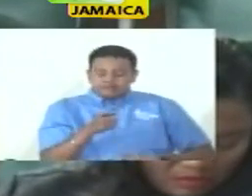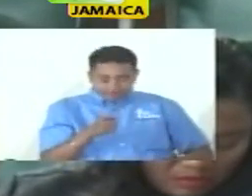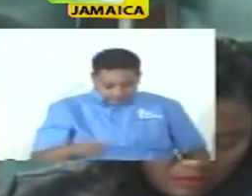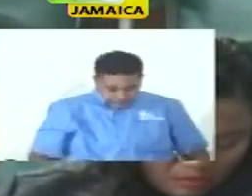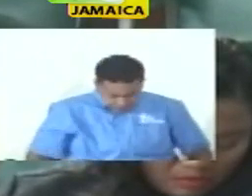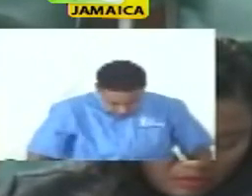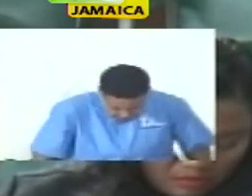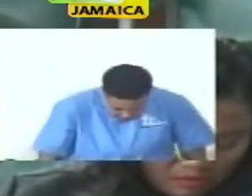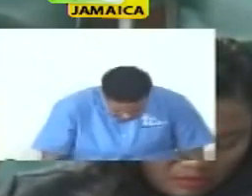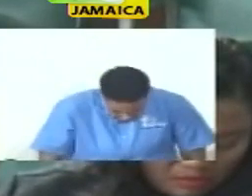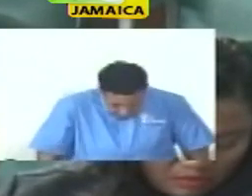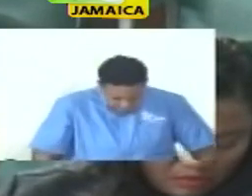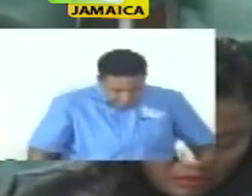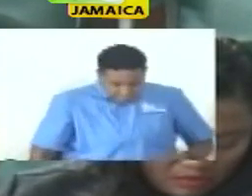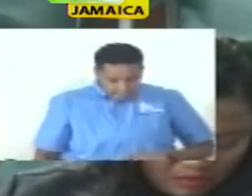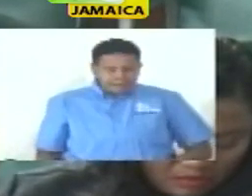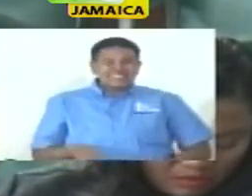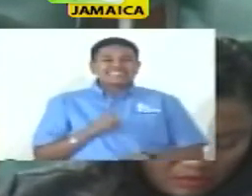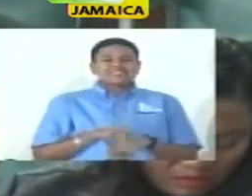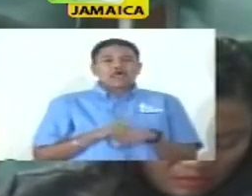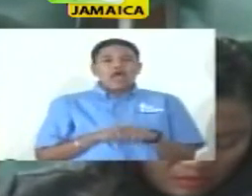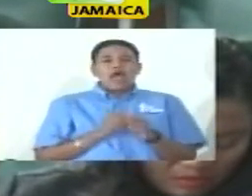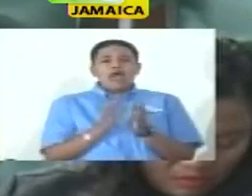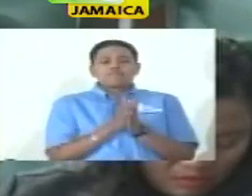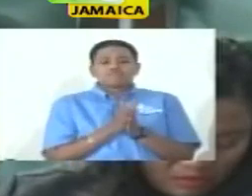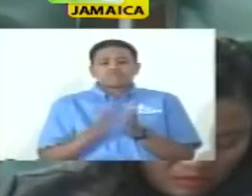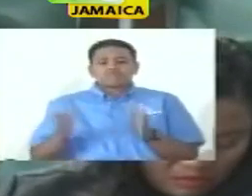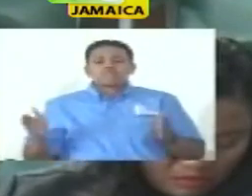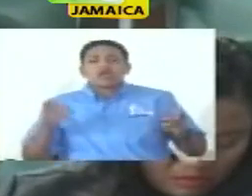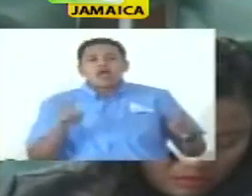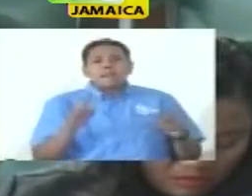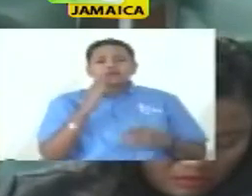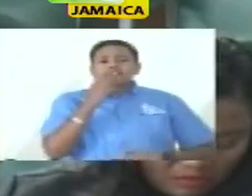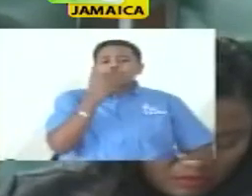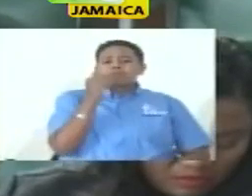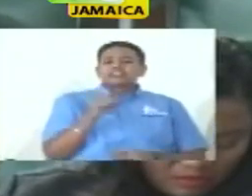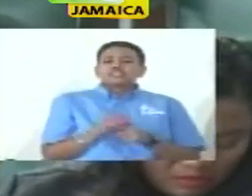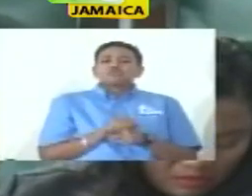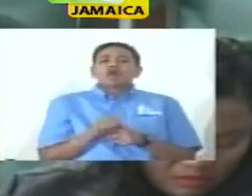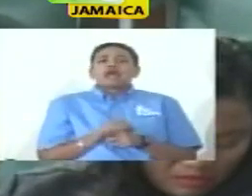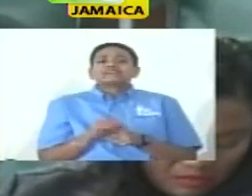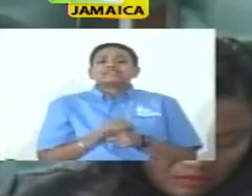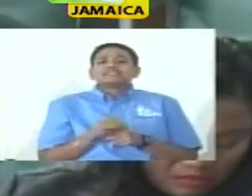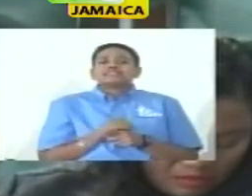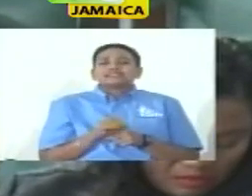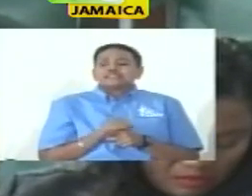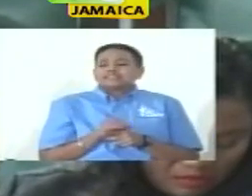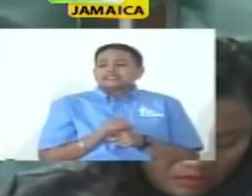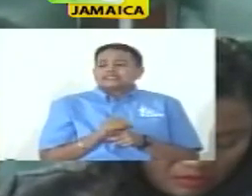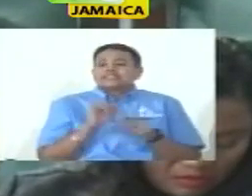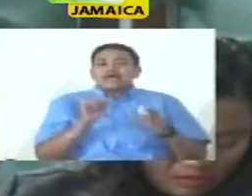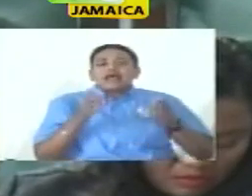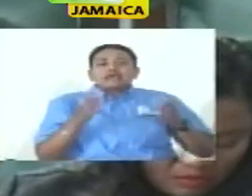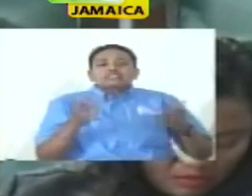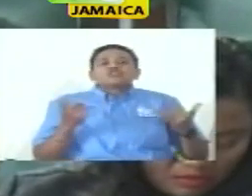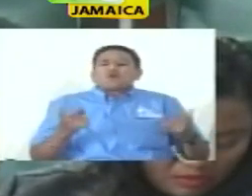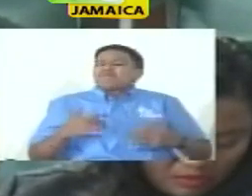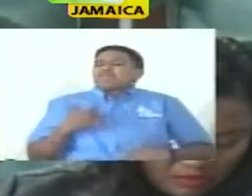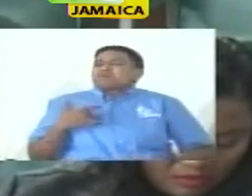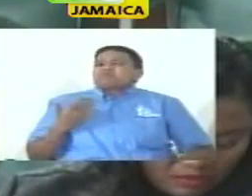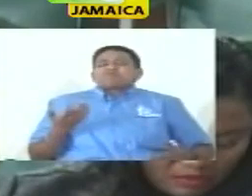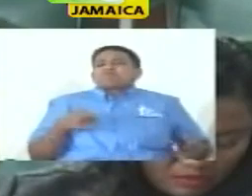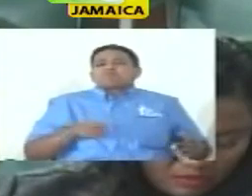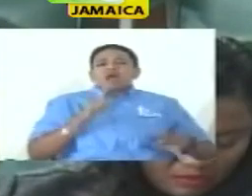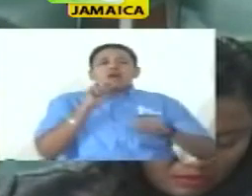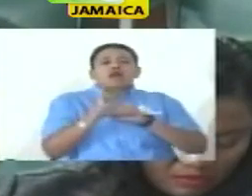with the periods of time and the best practice that exists, it's felt that this